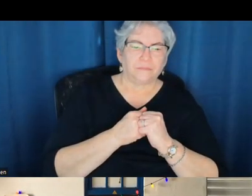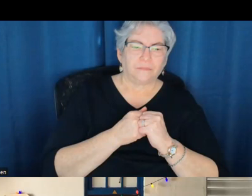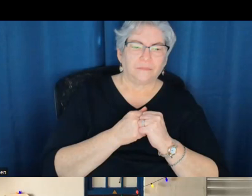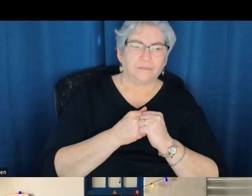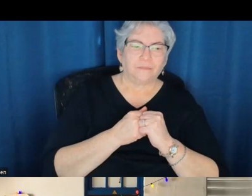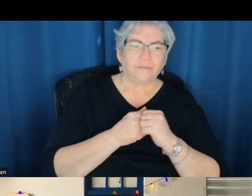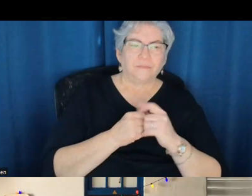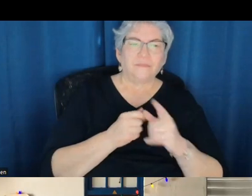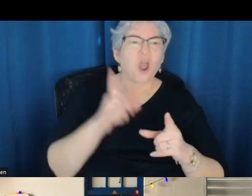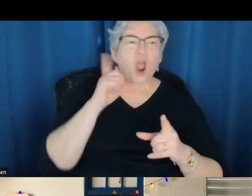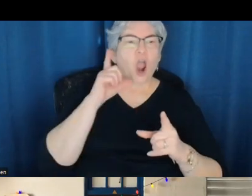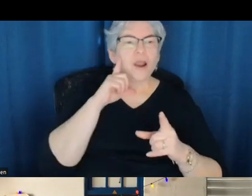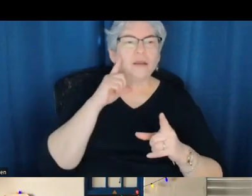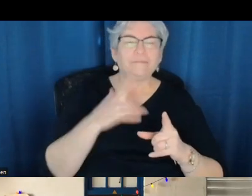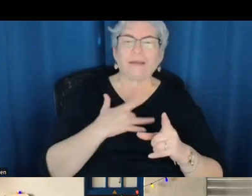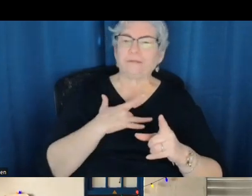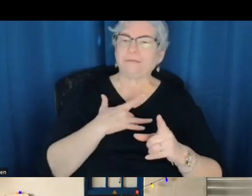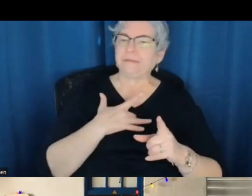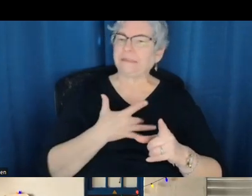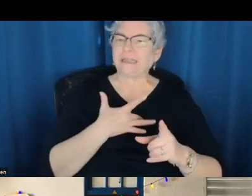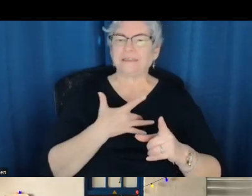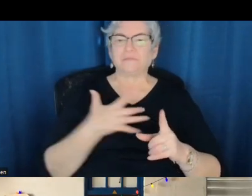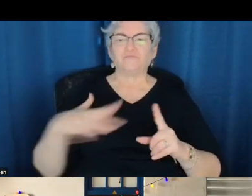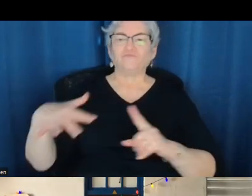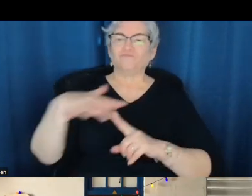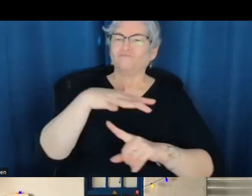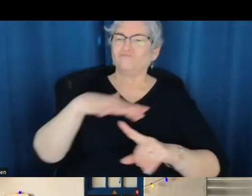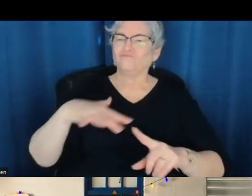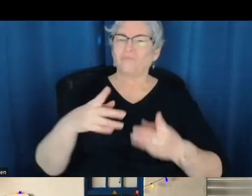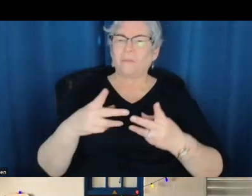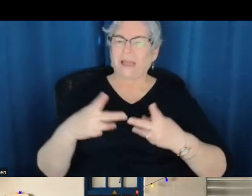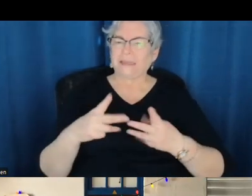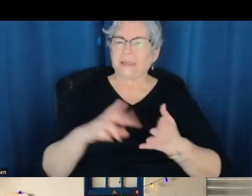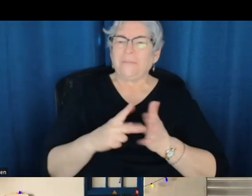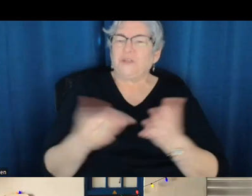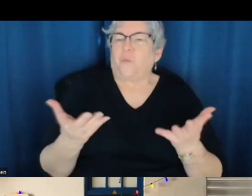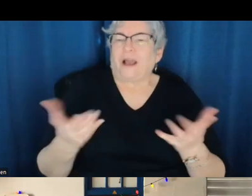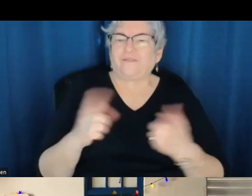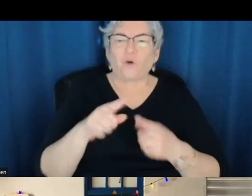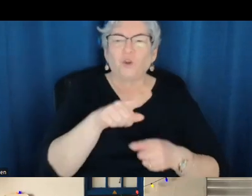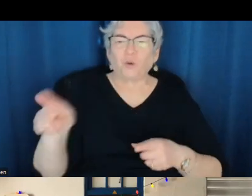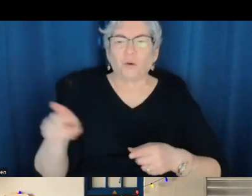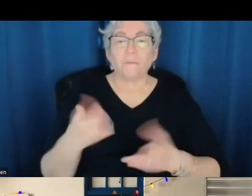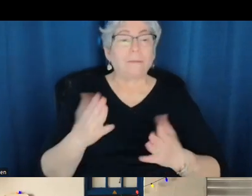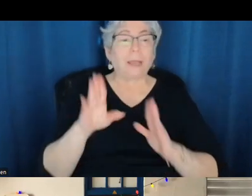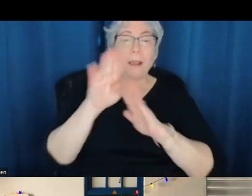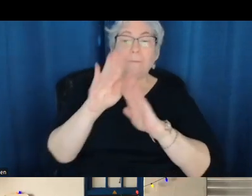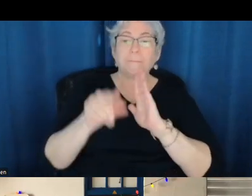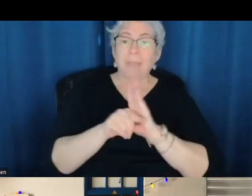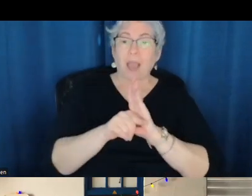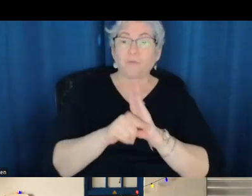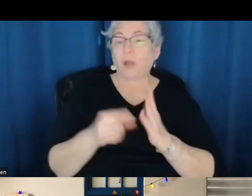We've heard the phrase a sense of place, but what does it mean to you? Perhaps it's my background, but for